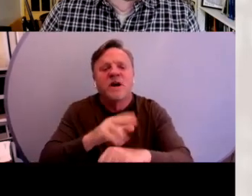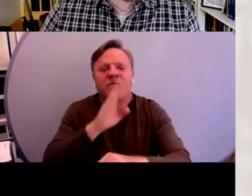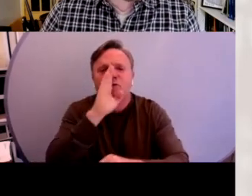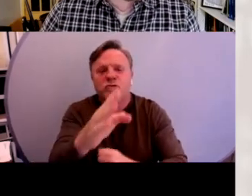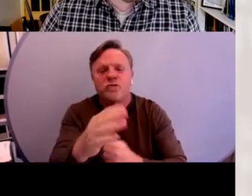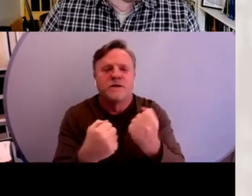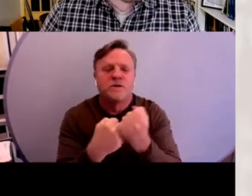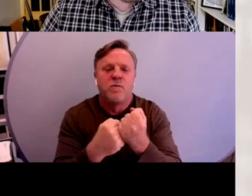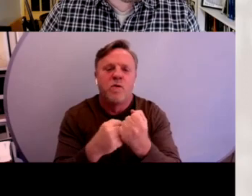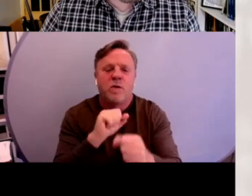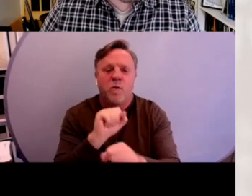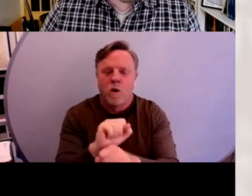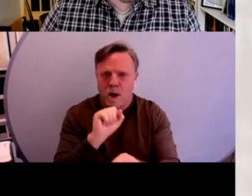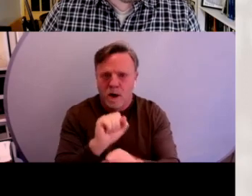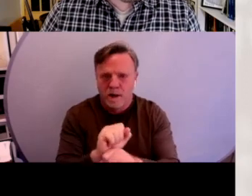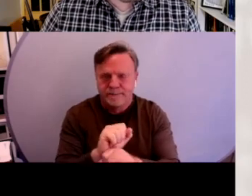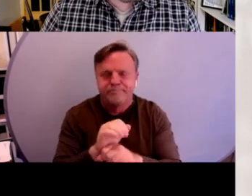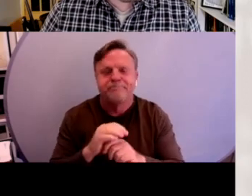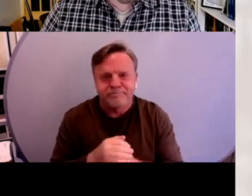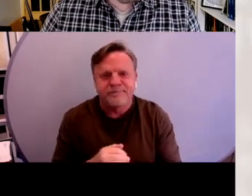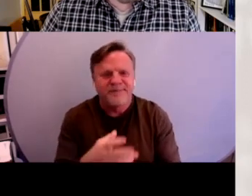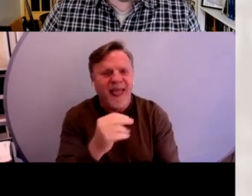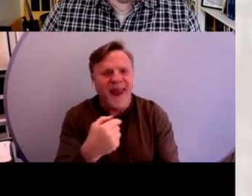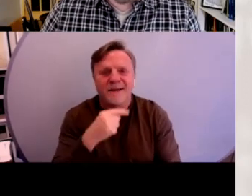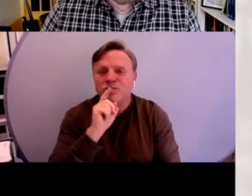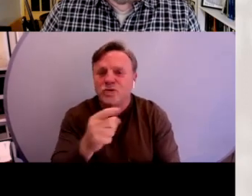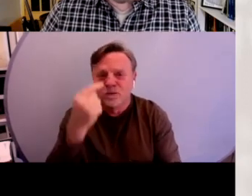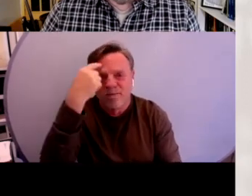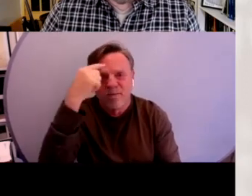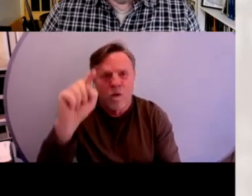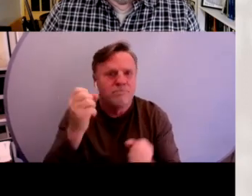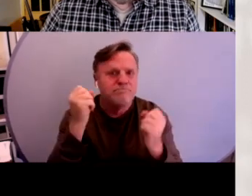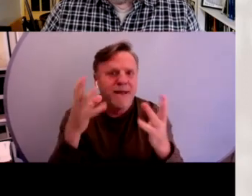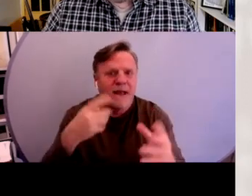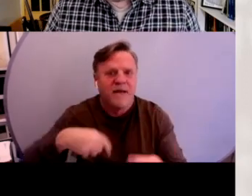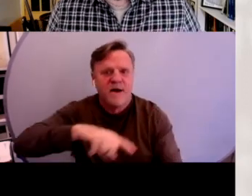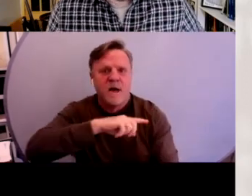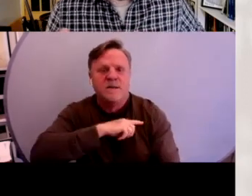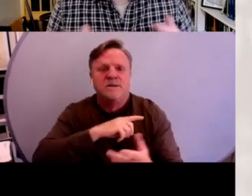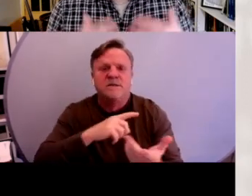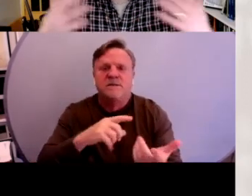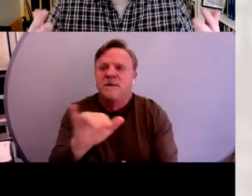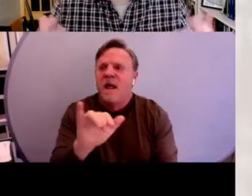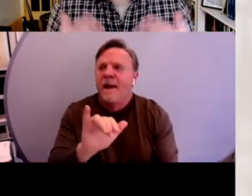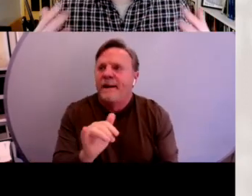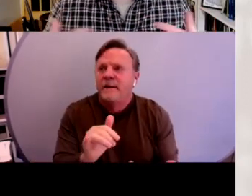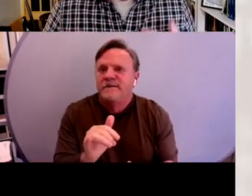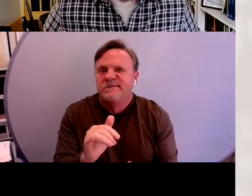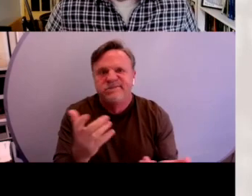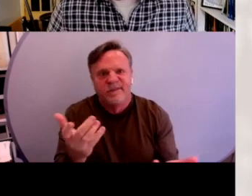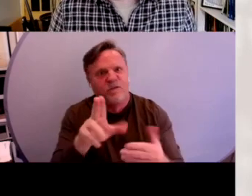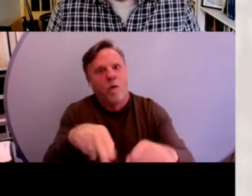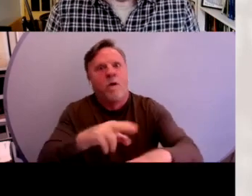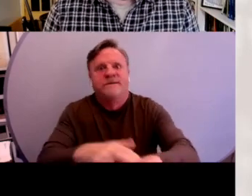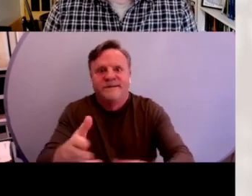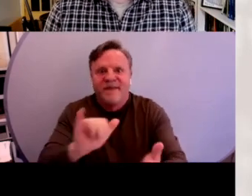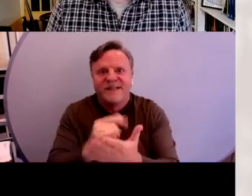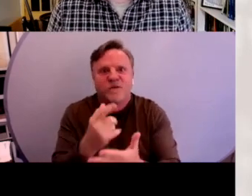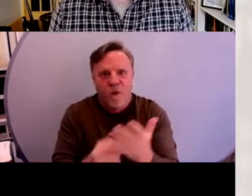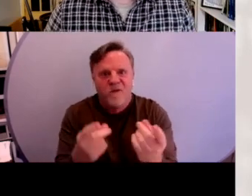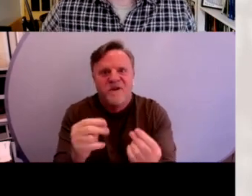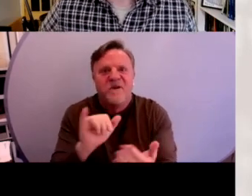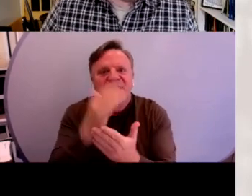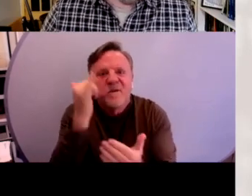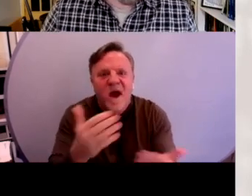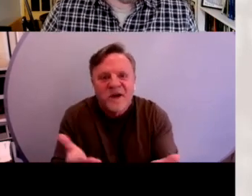of direct support work. And I'm sure for many of us, it's kind of like, well, duh, like that's that's what we do. That's why we're here.